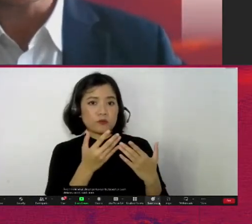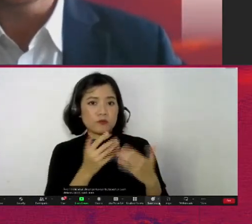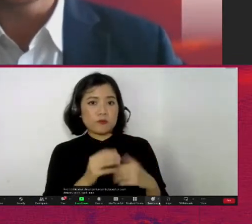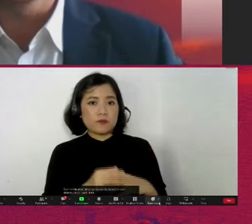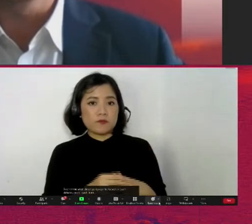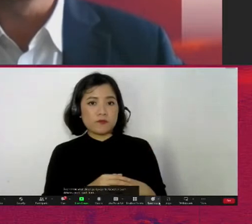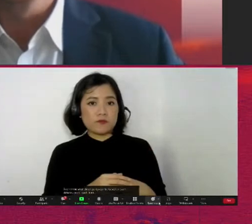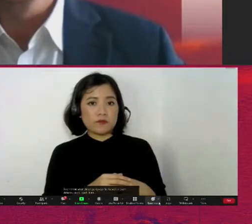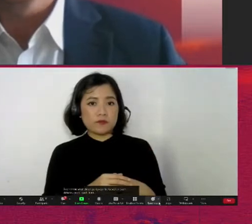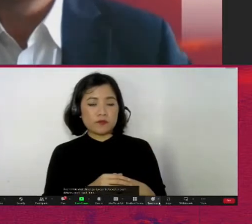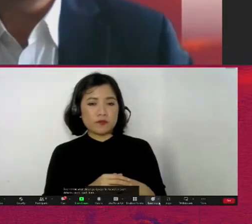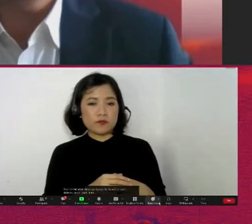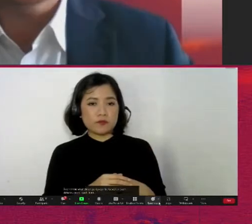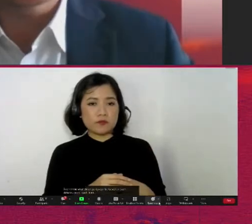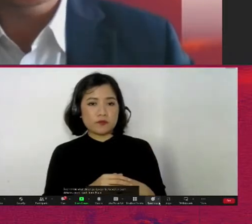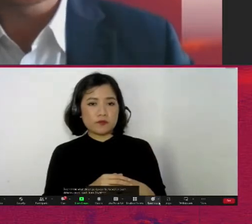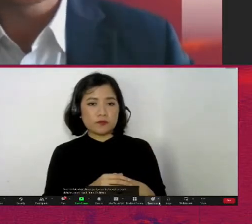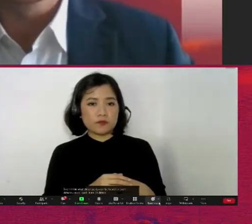from